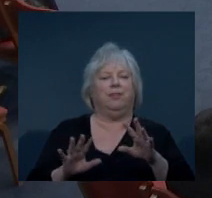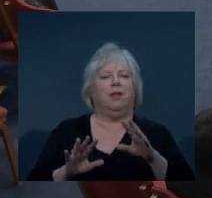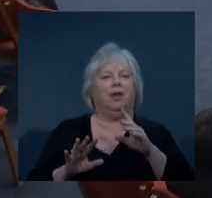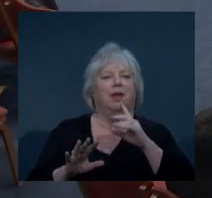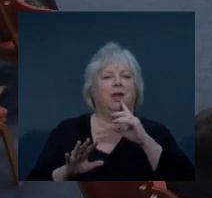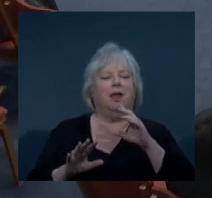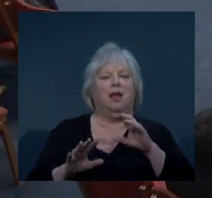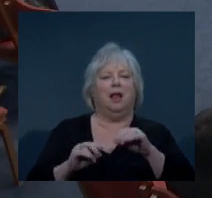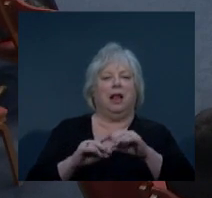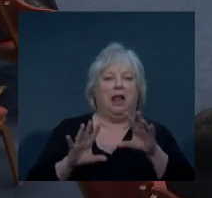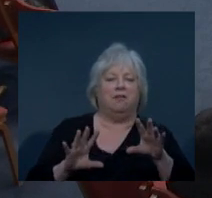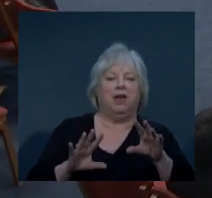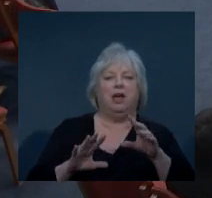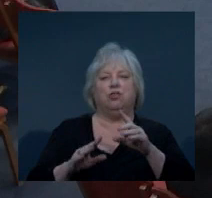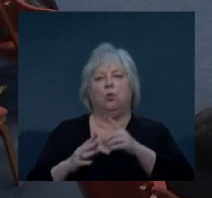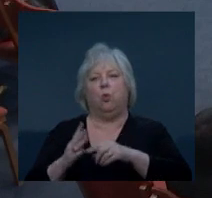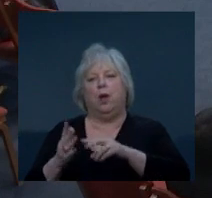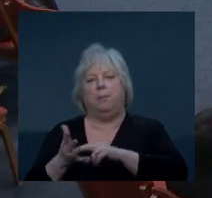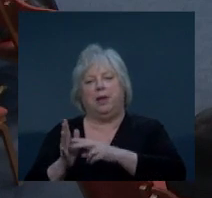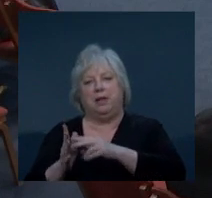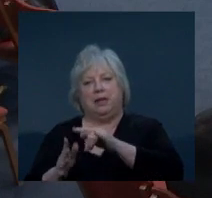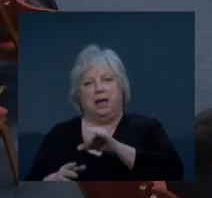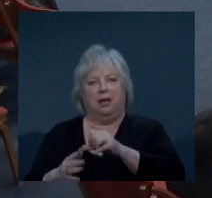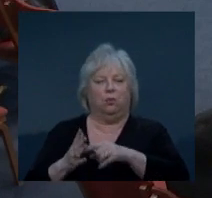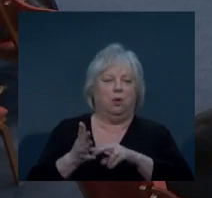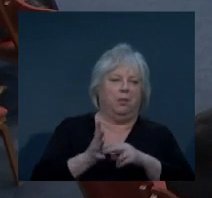Clarification on the yes versus a no, Mr. Carpenter.